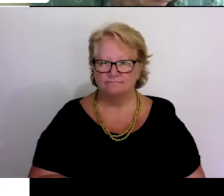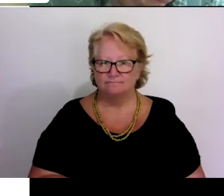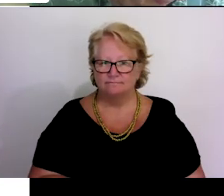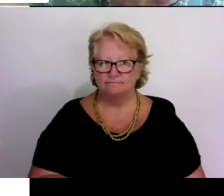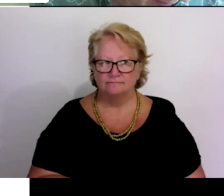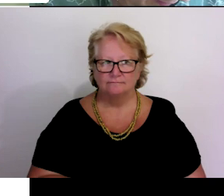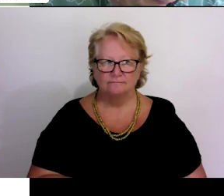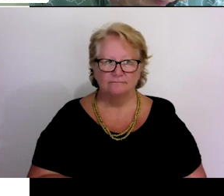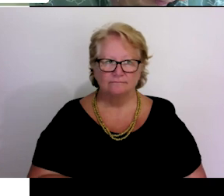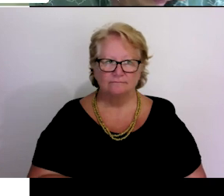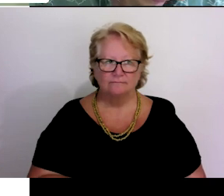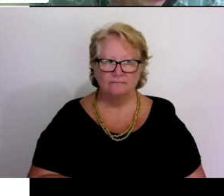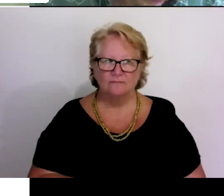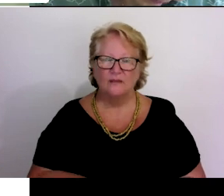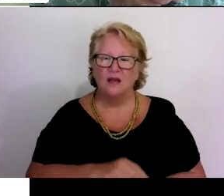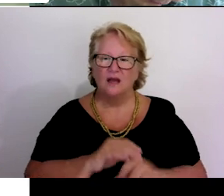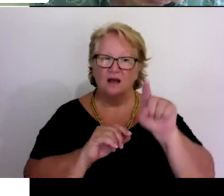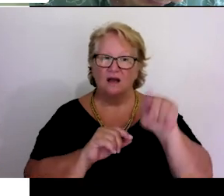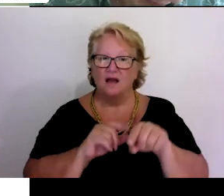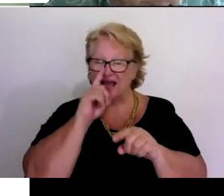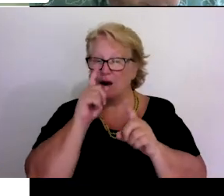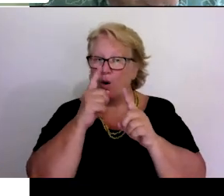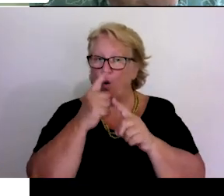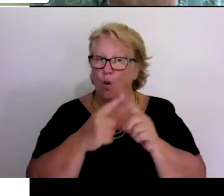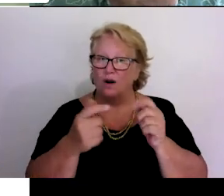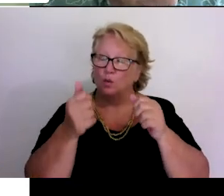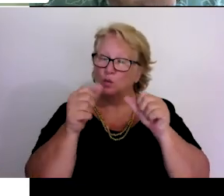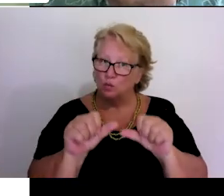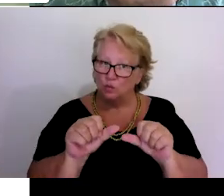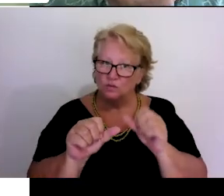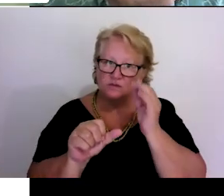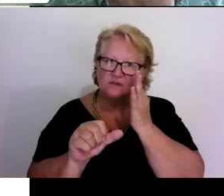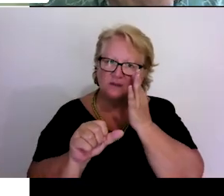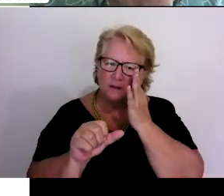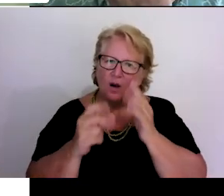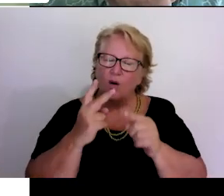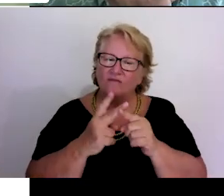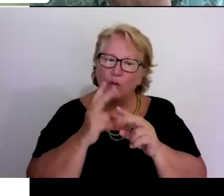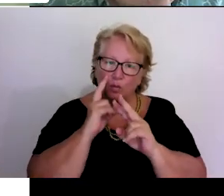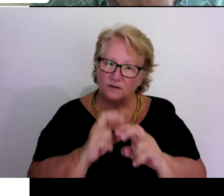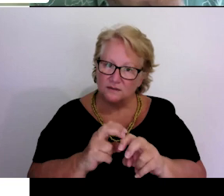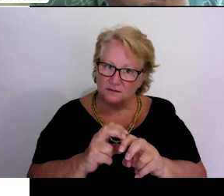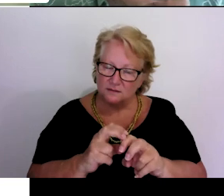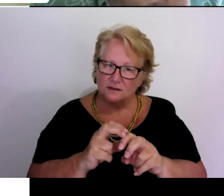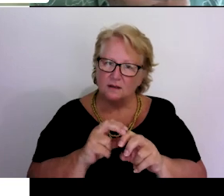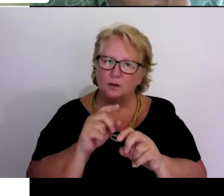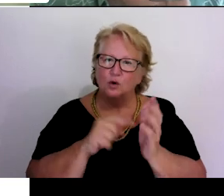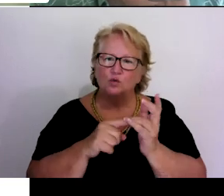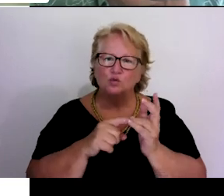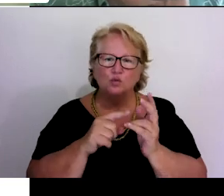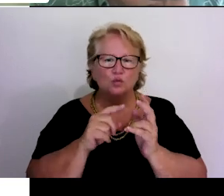The data asset can only be used for research that looks